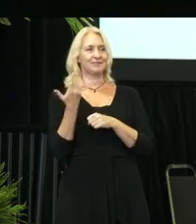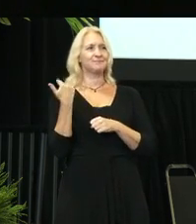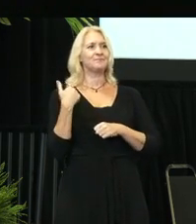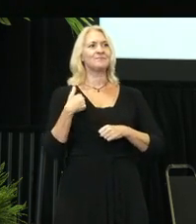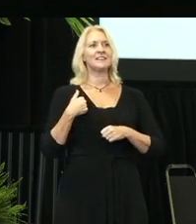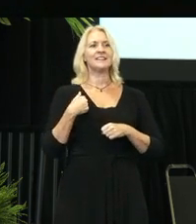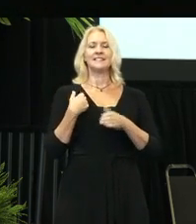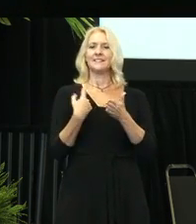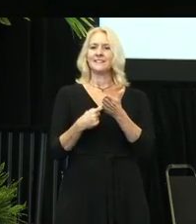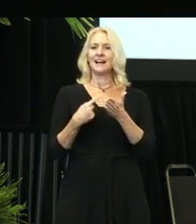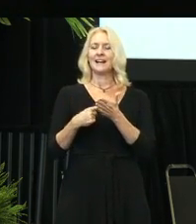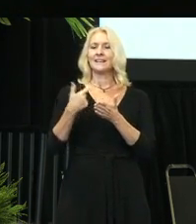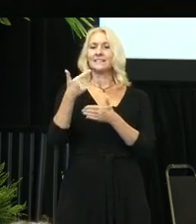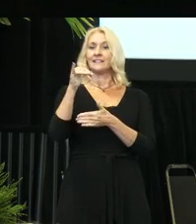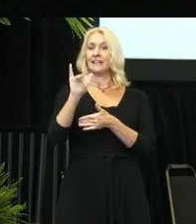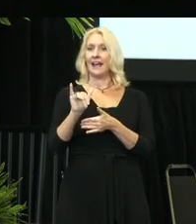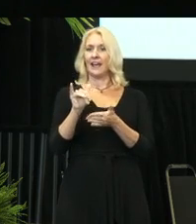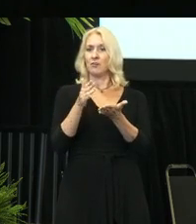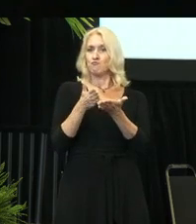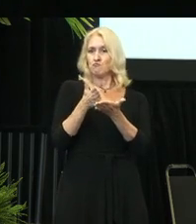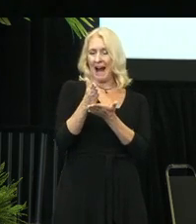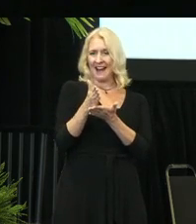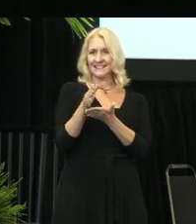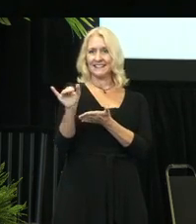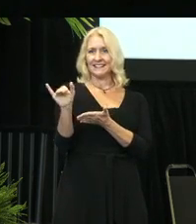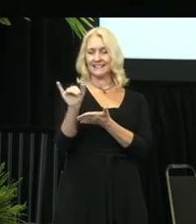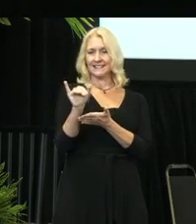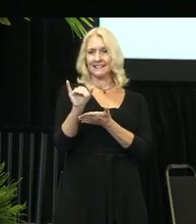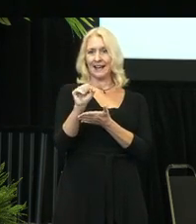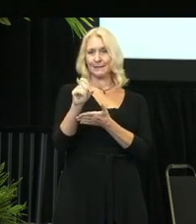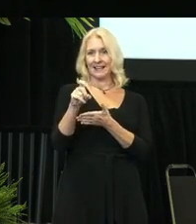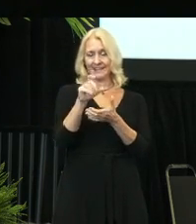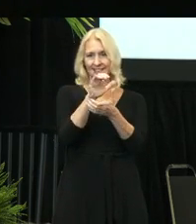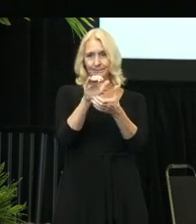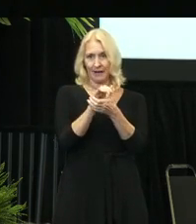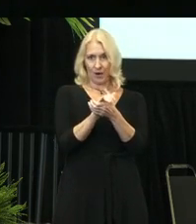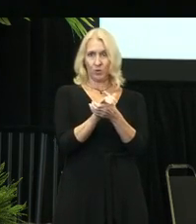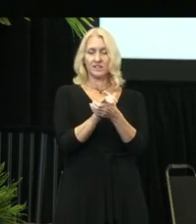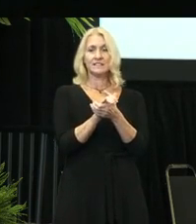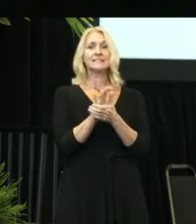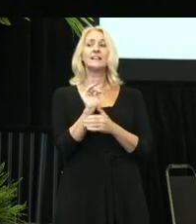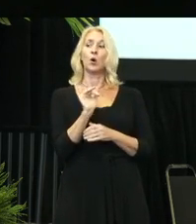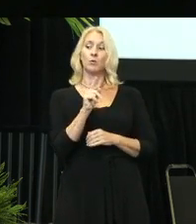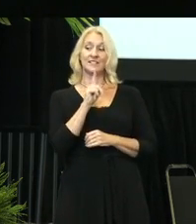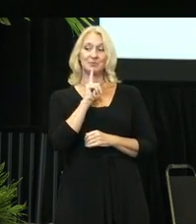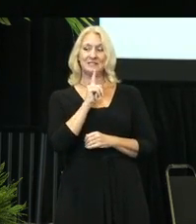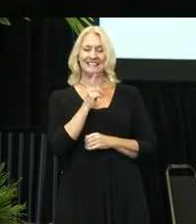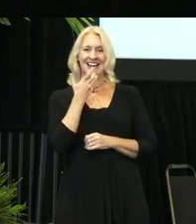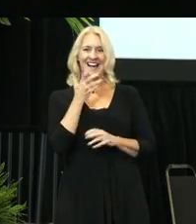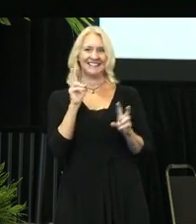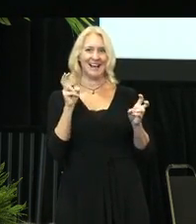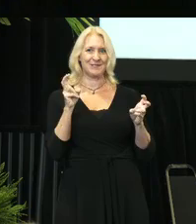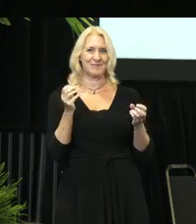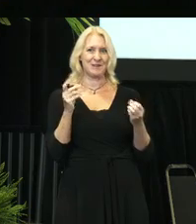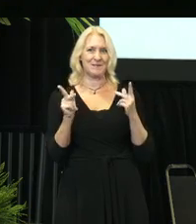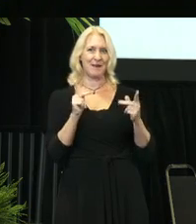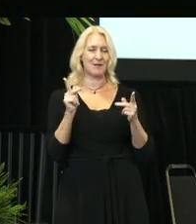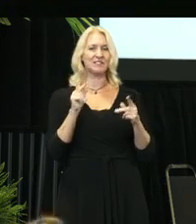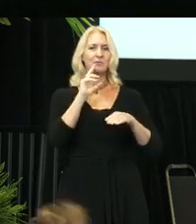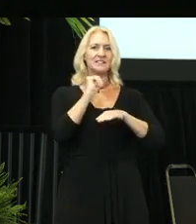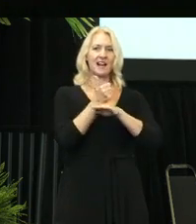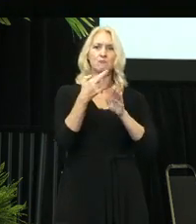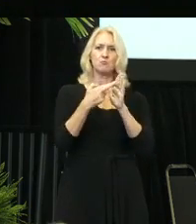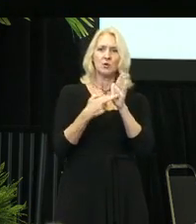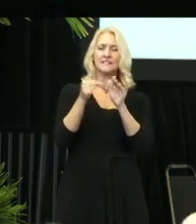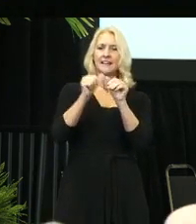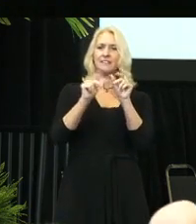gay rights and same-sex marriage, and I went, oh, okay, well, this is a very emotional topic for a lot of people, so we're going to set some ground rules. You know, each person will have 1 minute